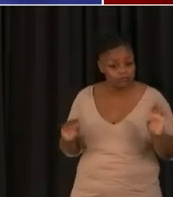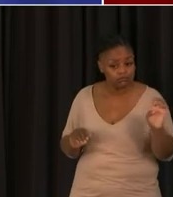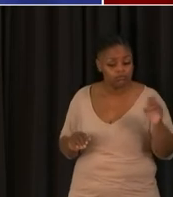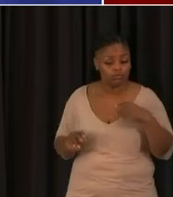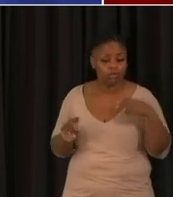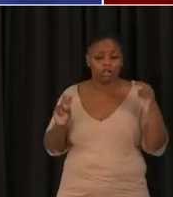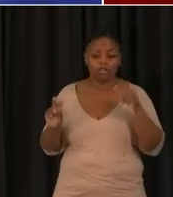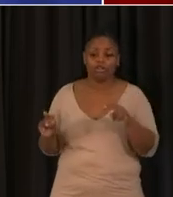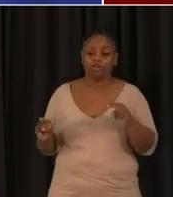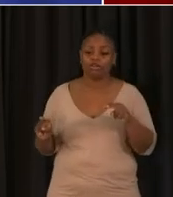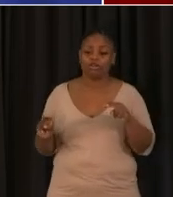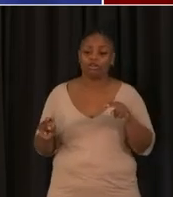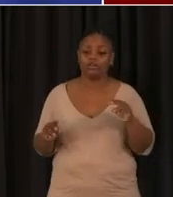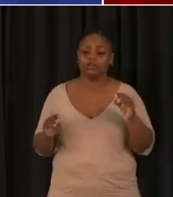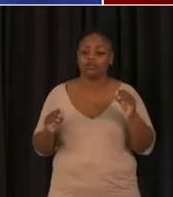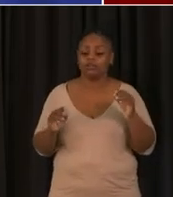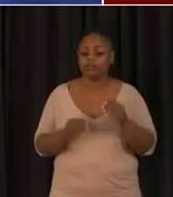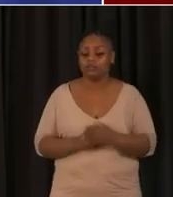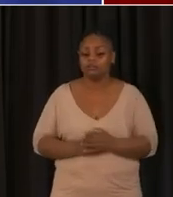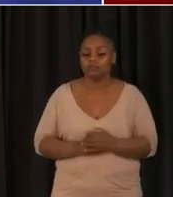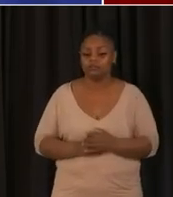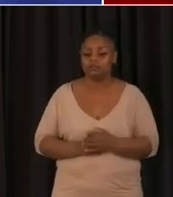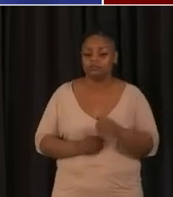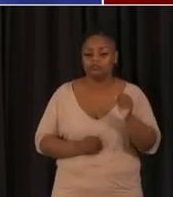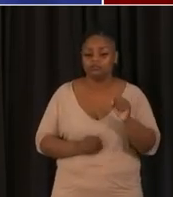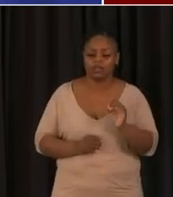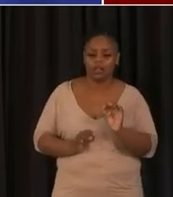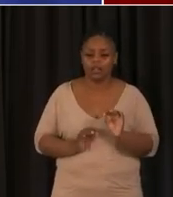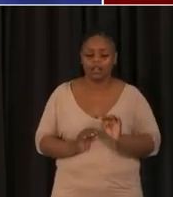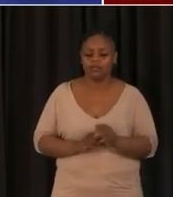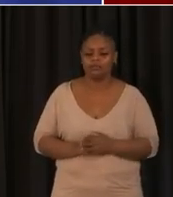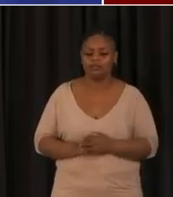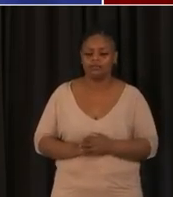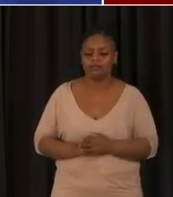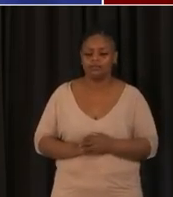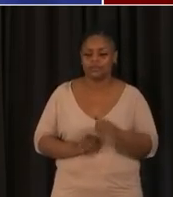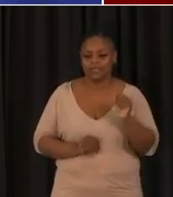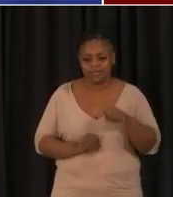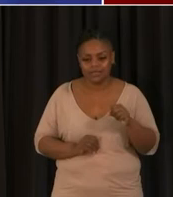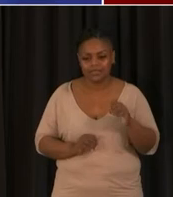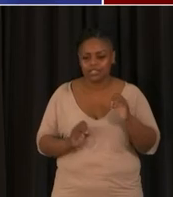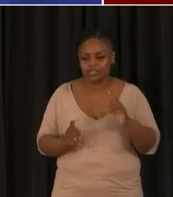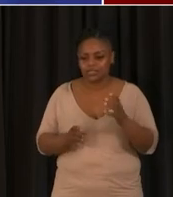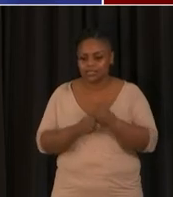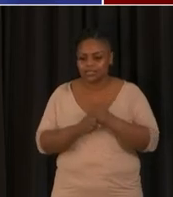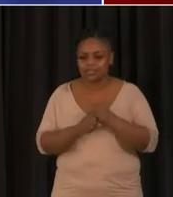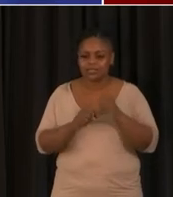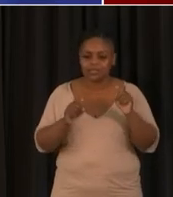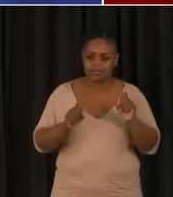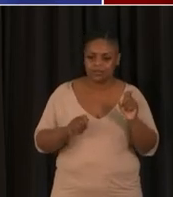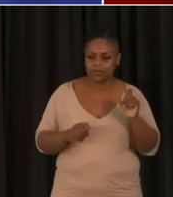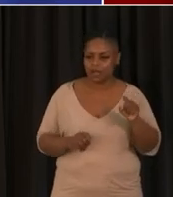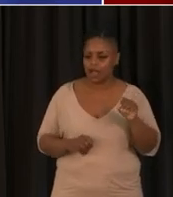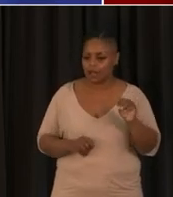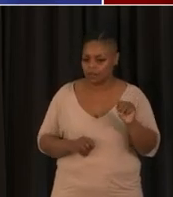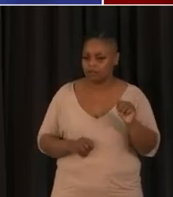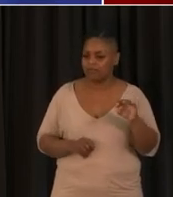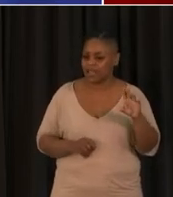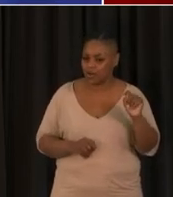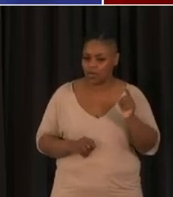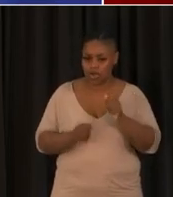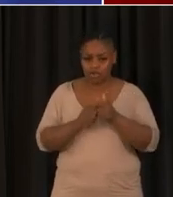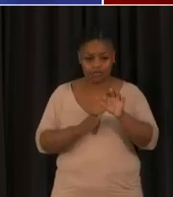process? Sure. So for that particular program, a resident will need to provide their name, zip code,